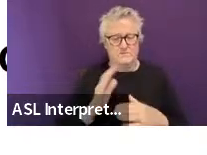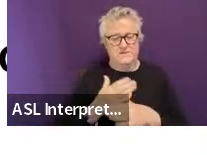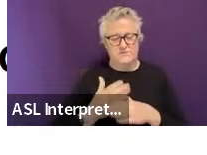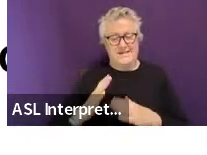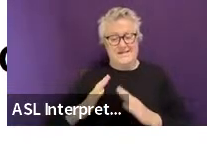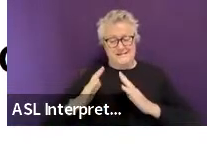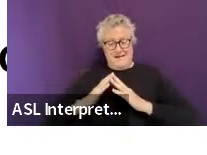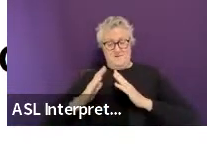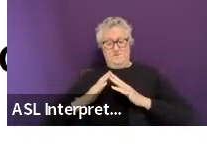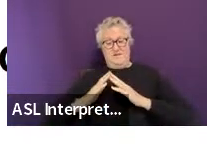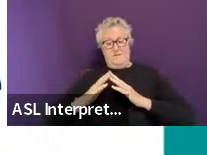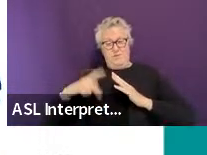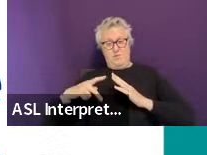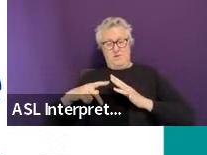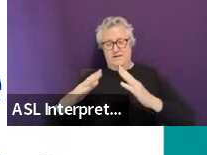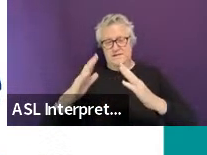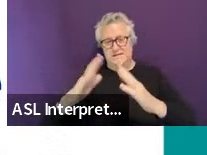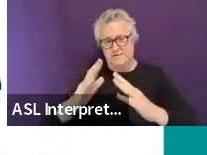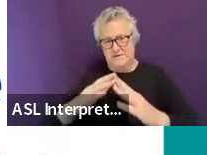Portland.